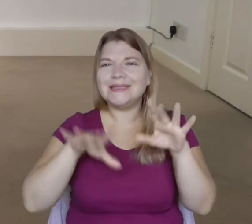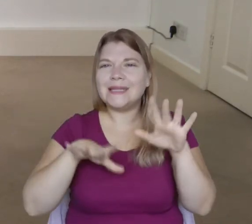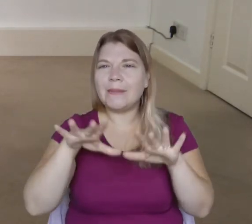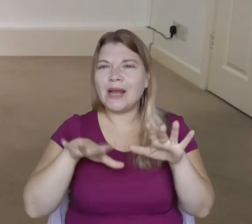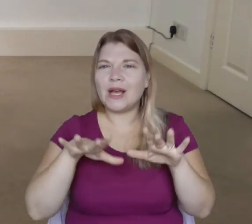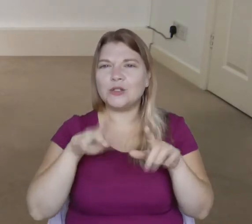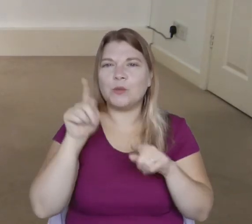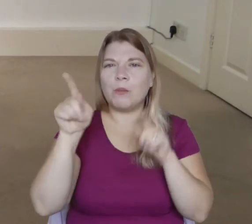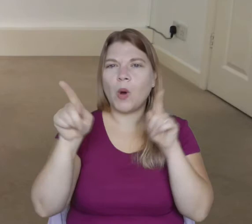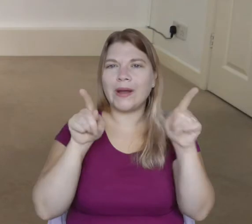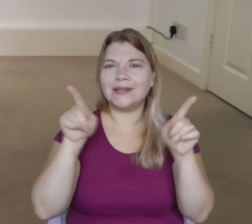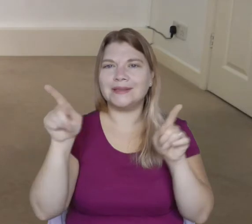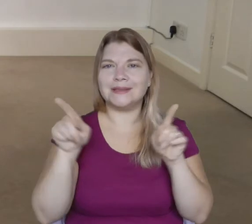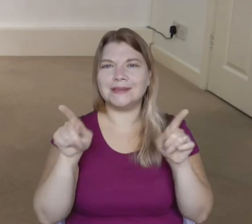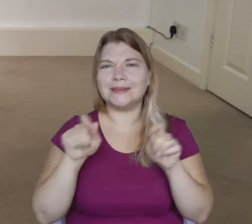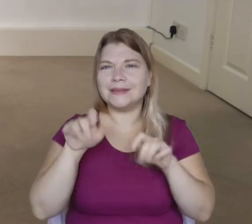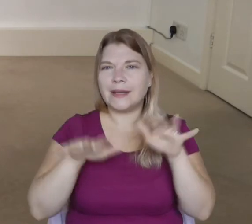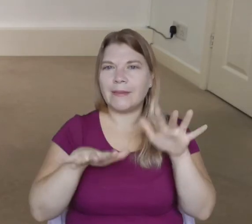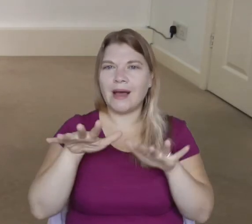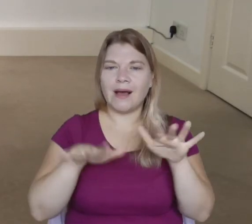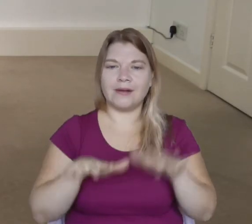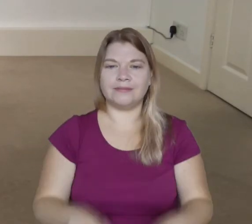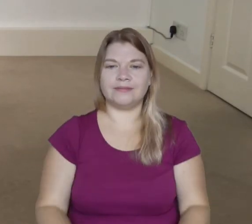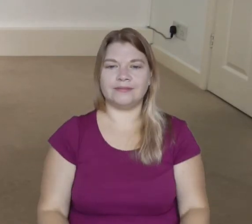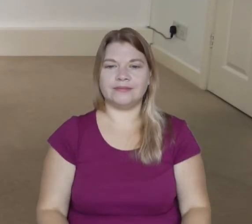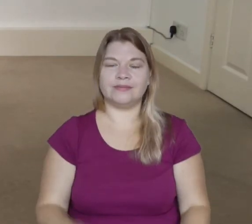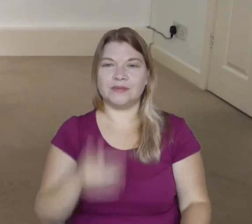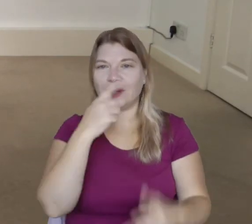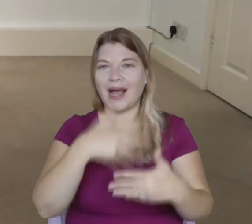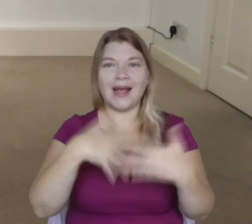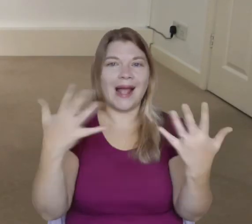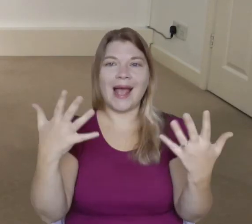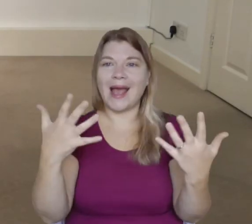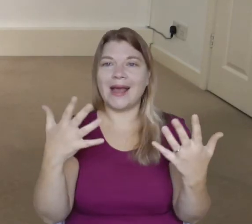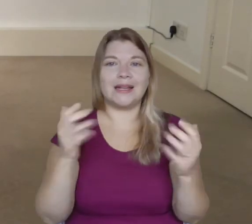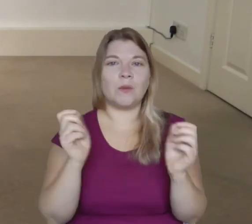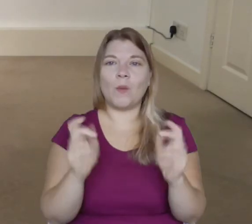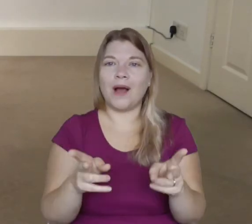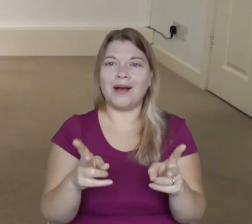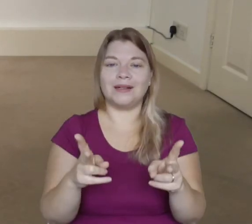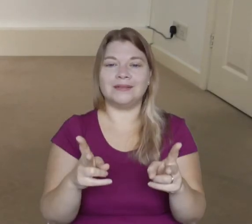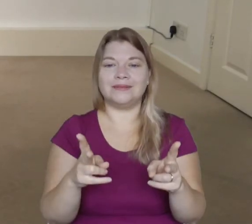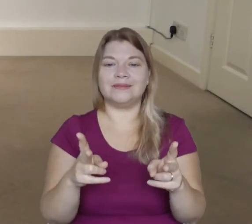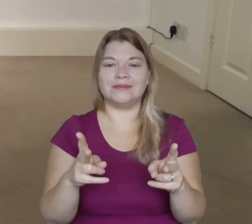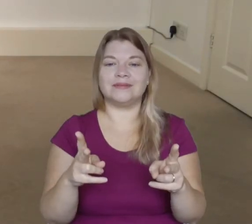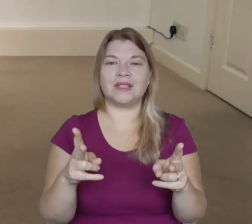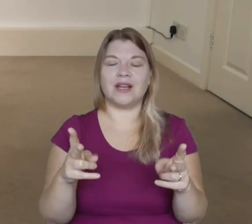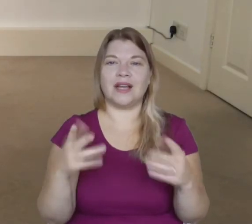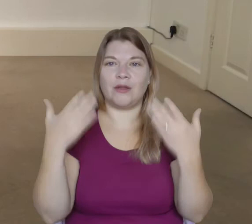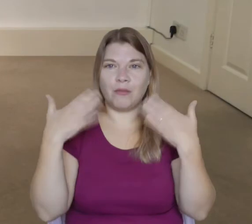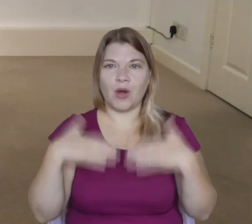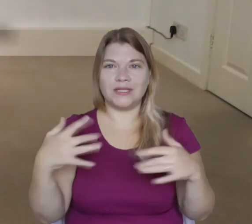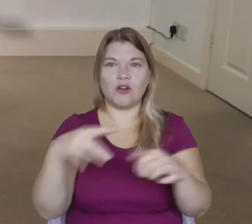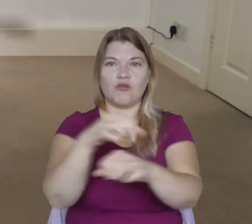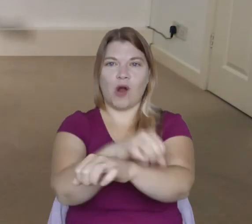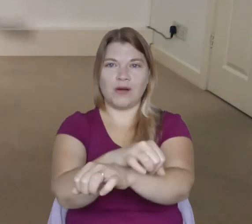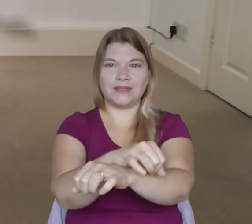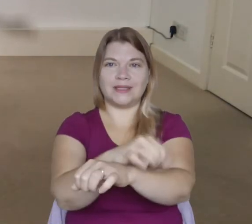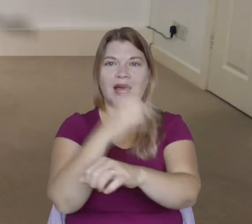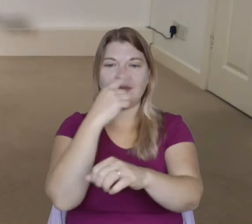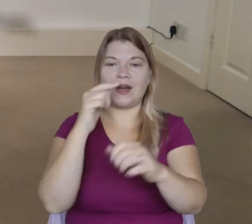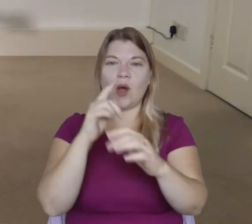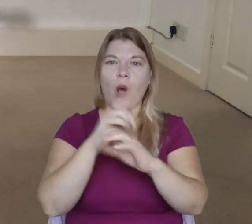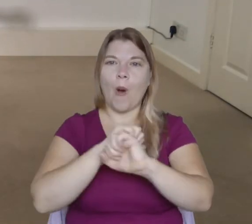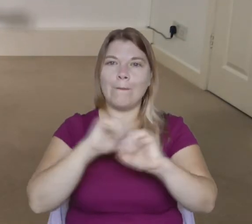points. Our arms can open out in any direction, so crossing the forearms over each other in front of the body, and then our arms can